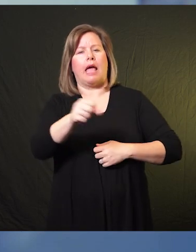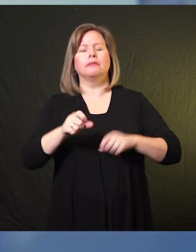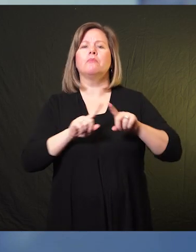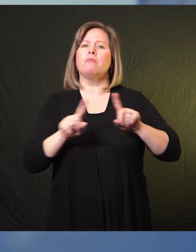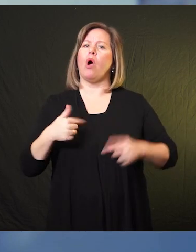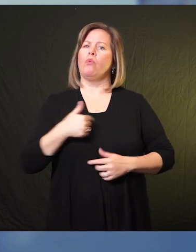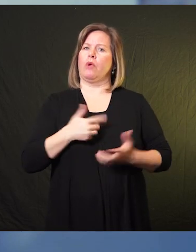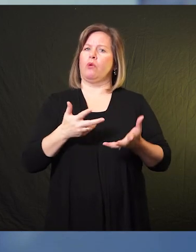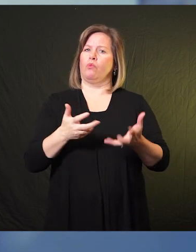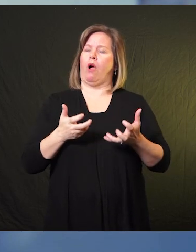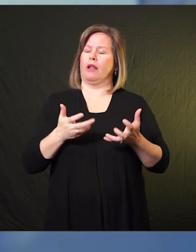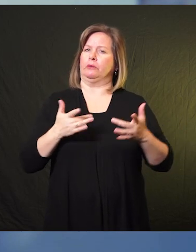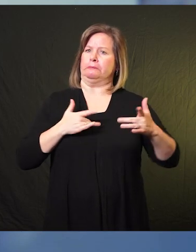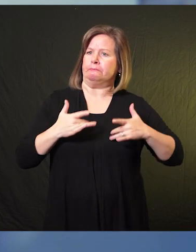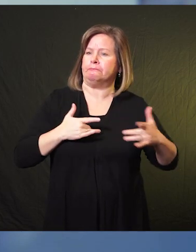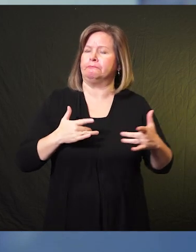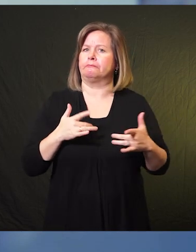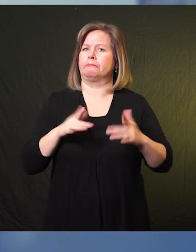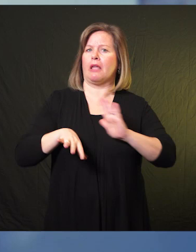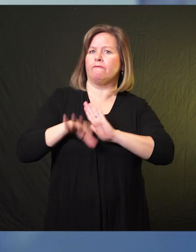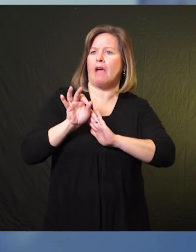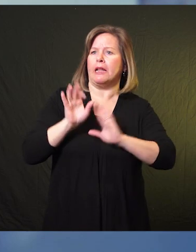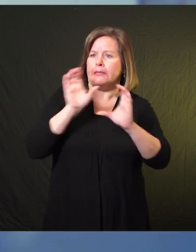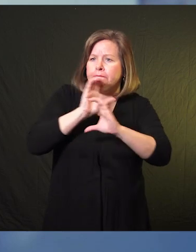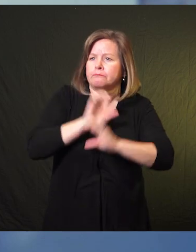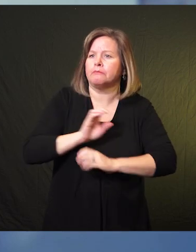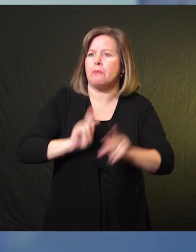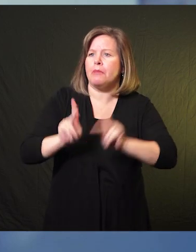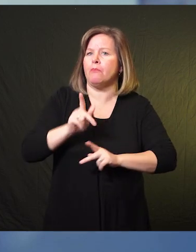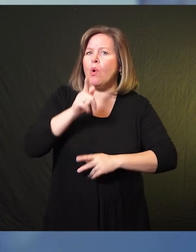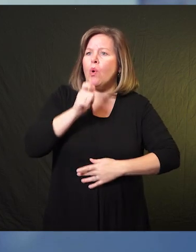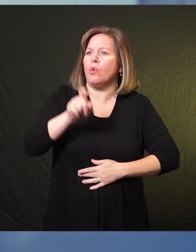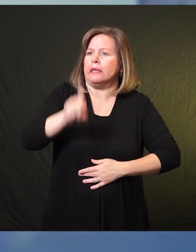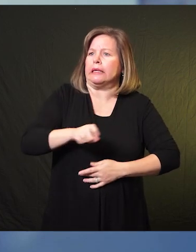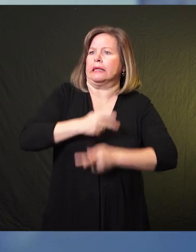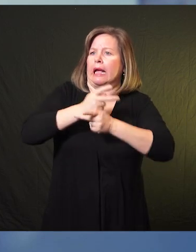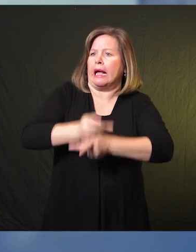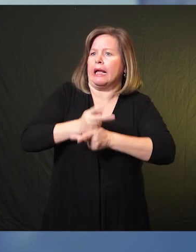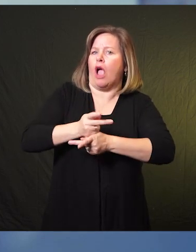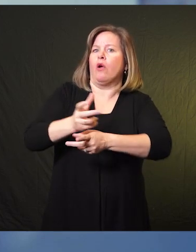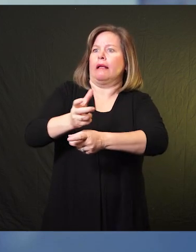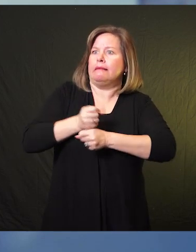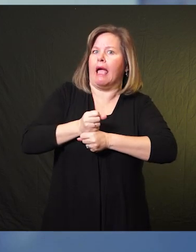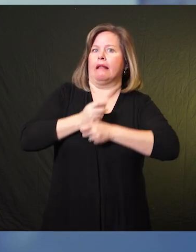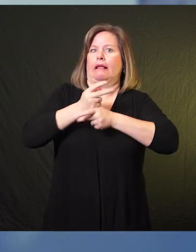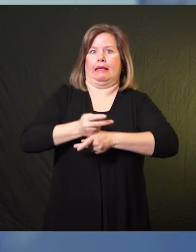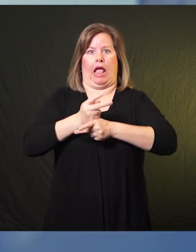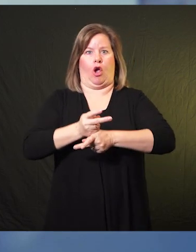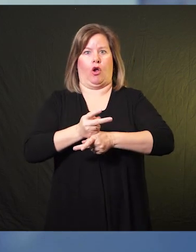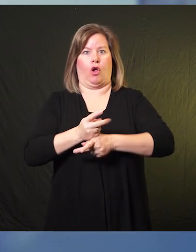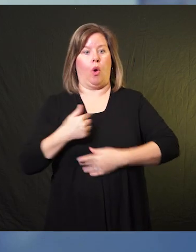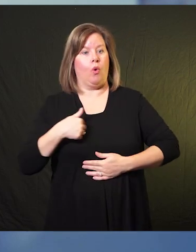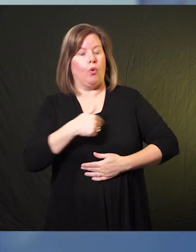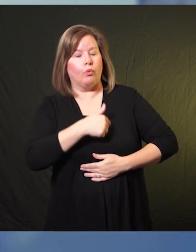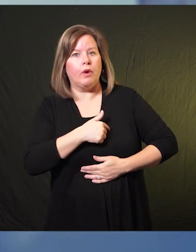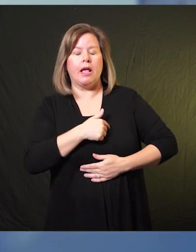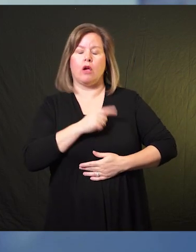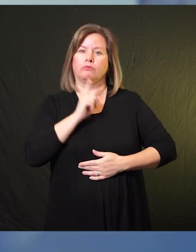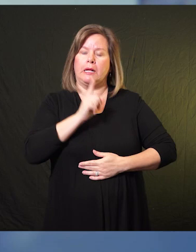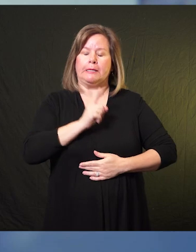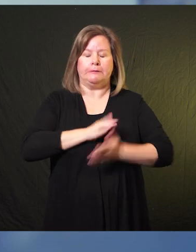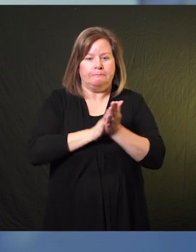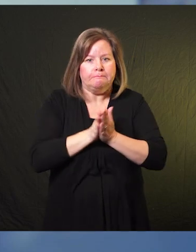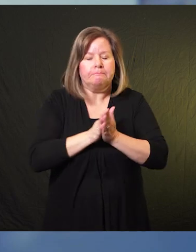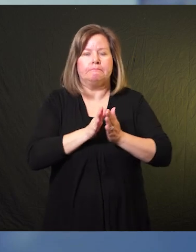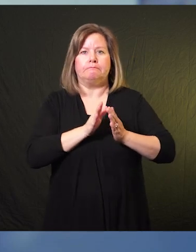about finding cases and making sure people get the care they need. And so right now we're aggressively looking